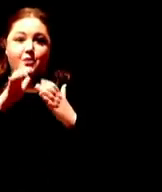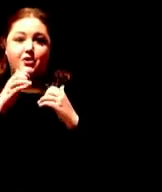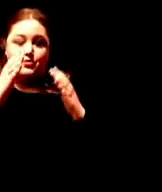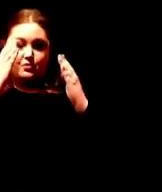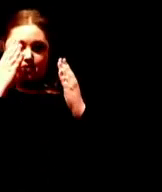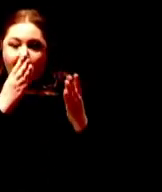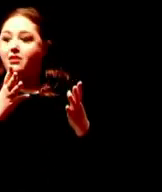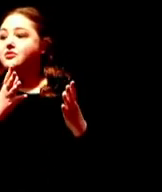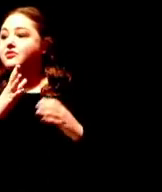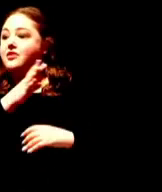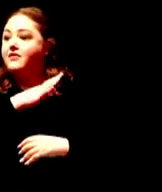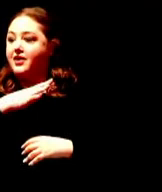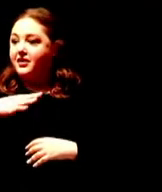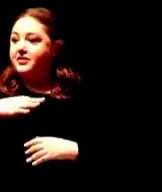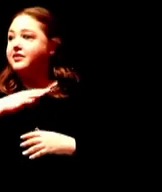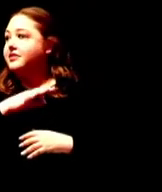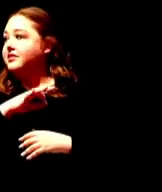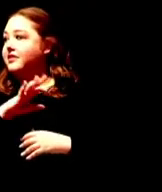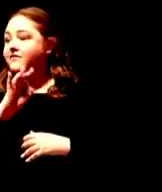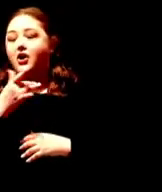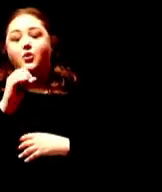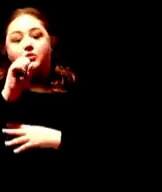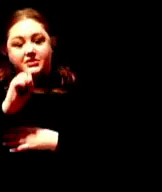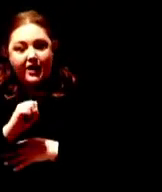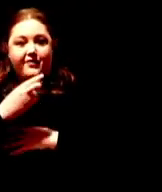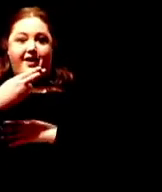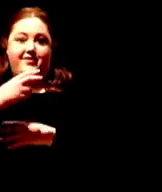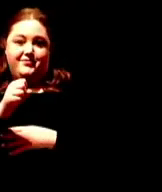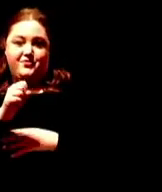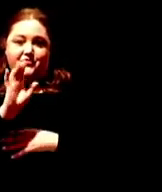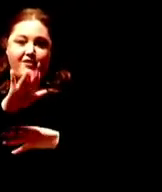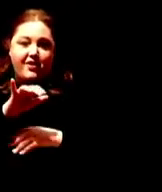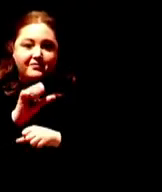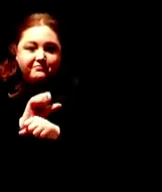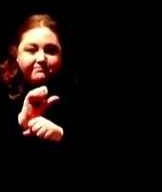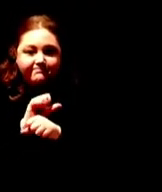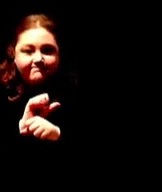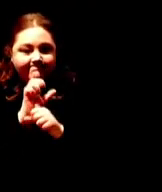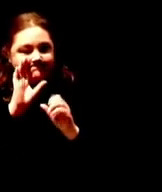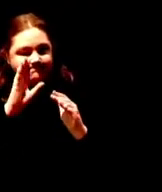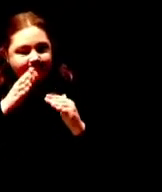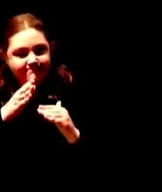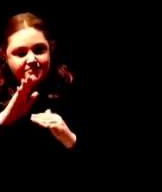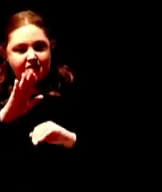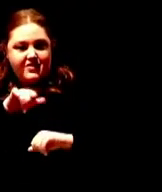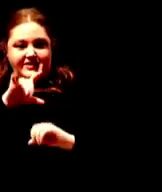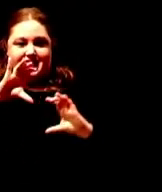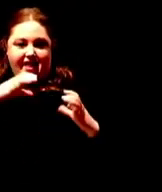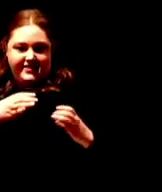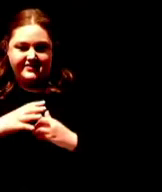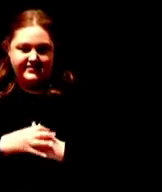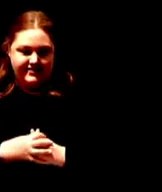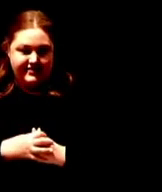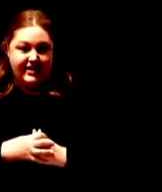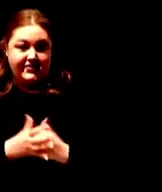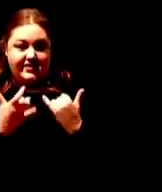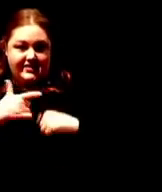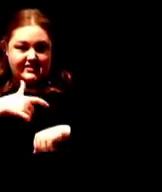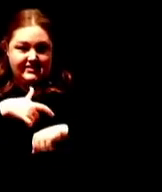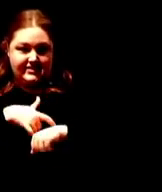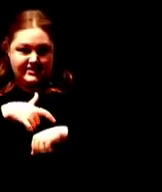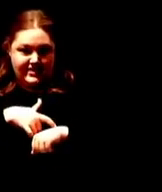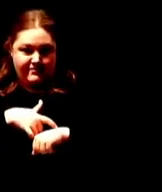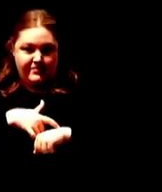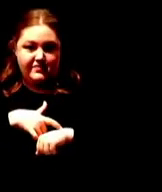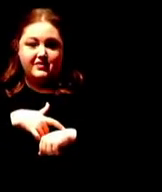acknowledge the faculty and staff of Fargo South High School for their efforts and dedication to this class. At this time, would